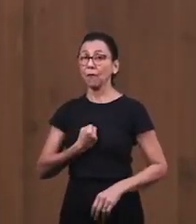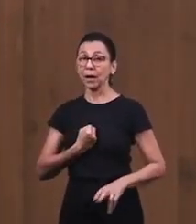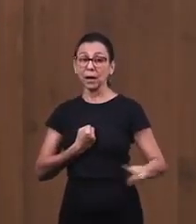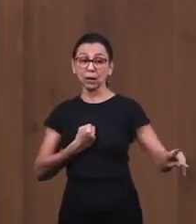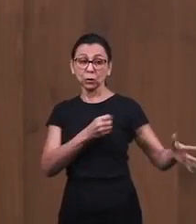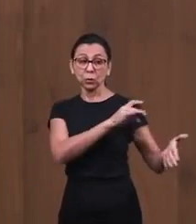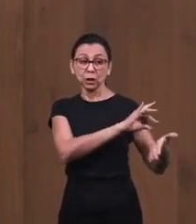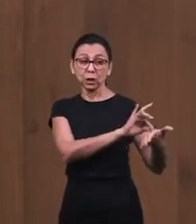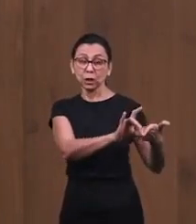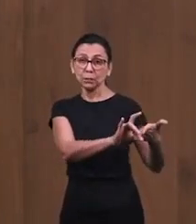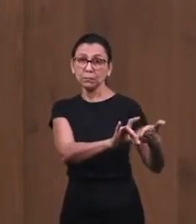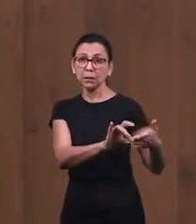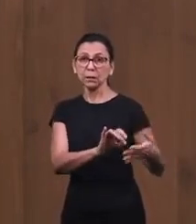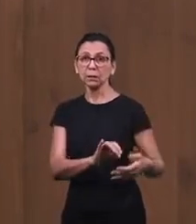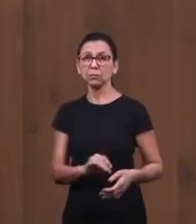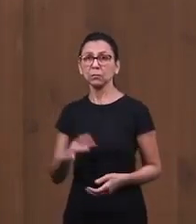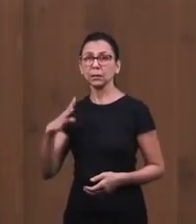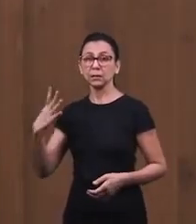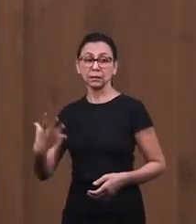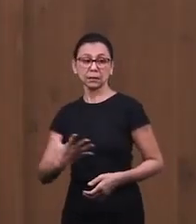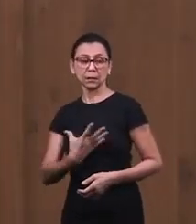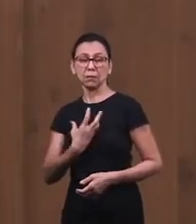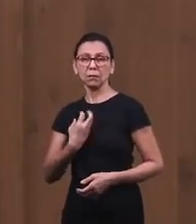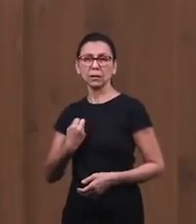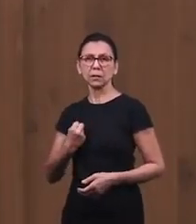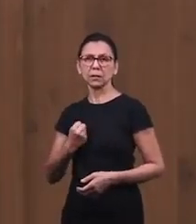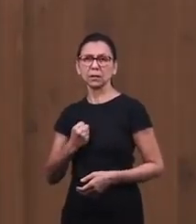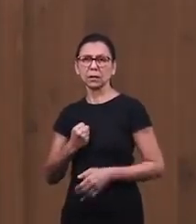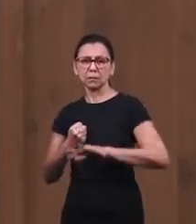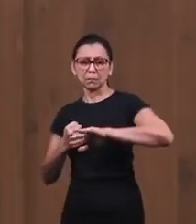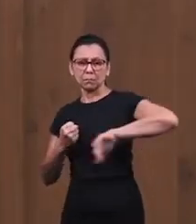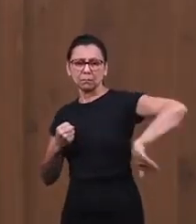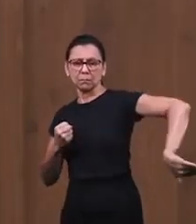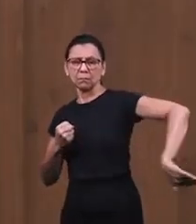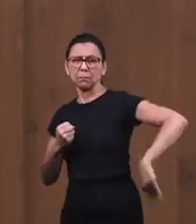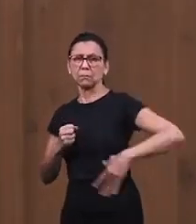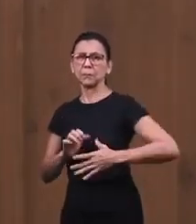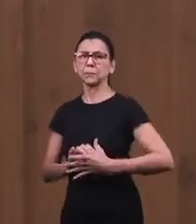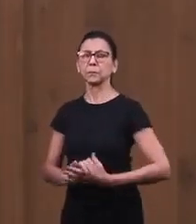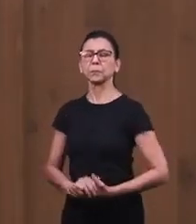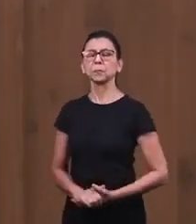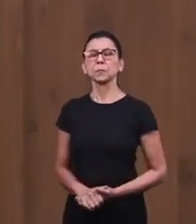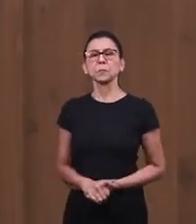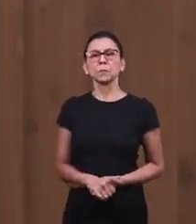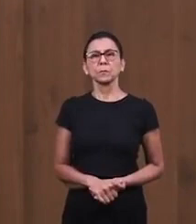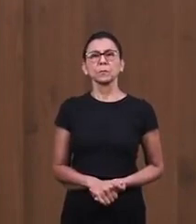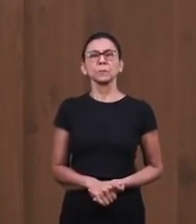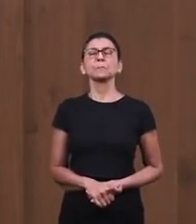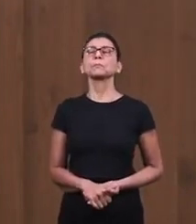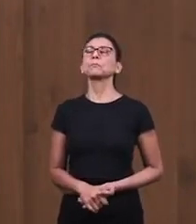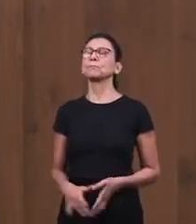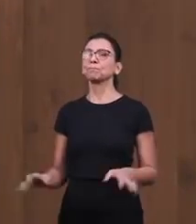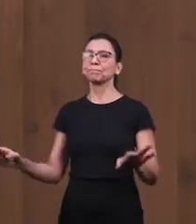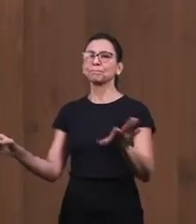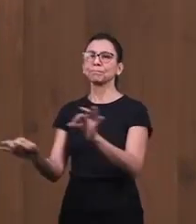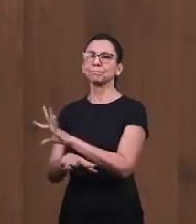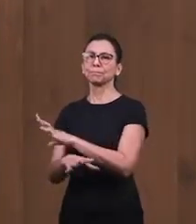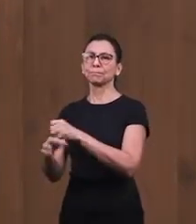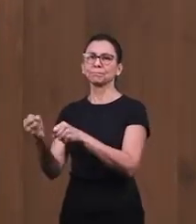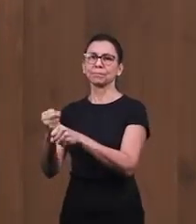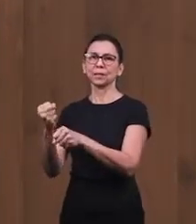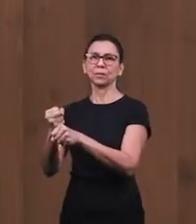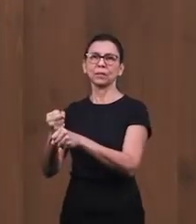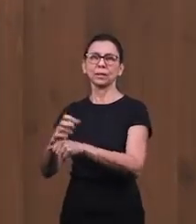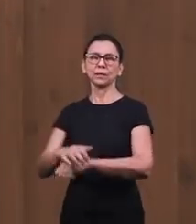salvation for them. Salvation is security in the Lord. No, I'm not going down. I'm not going to talk to you. And then they ended